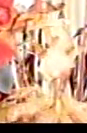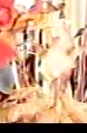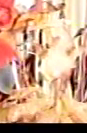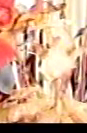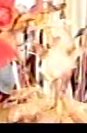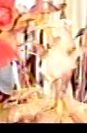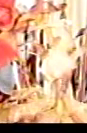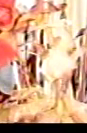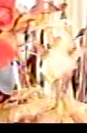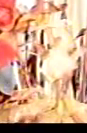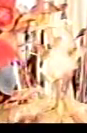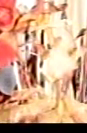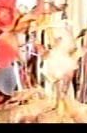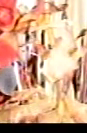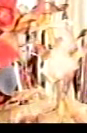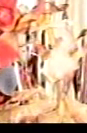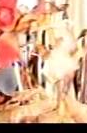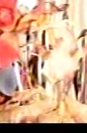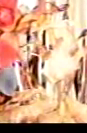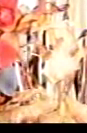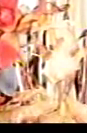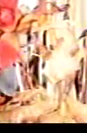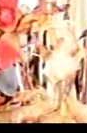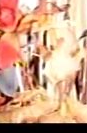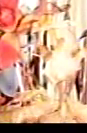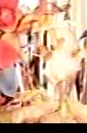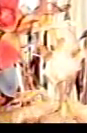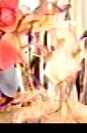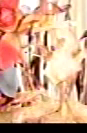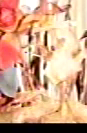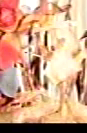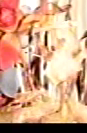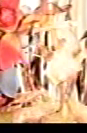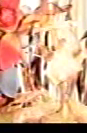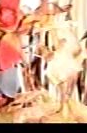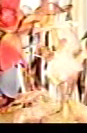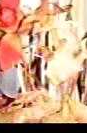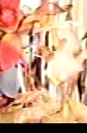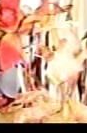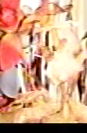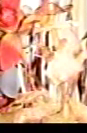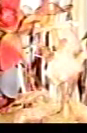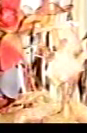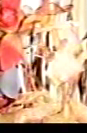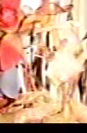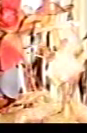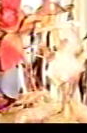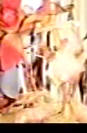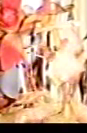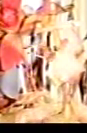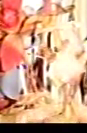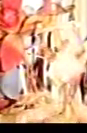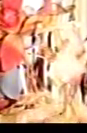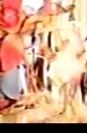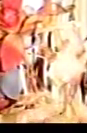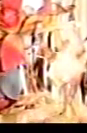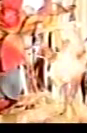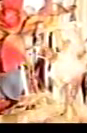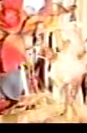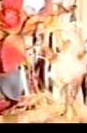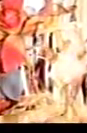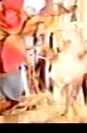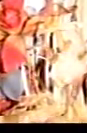sure, making wise the simple. More to be desired other than